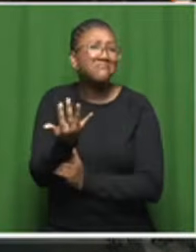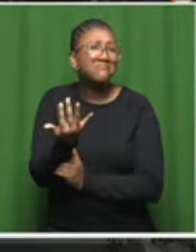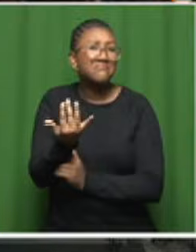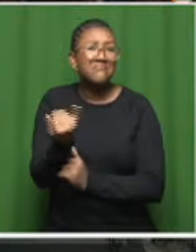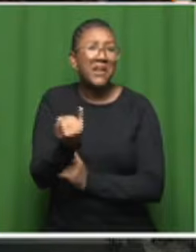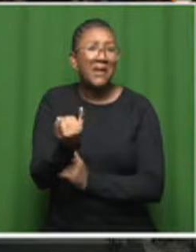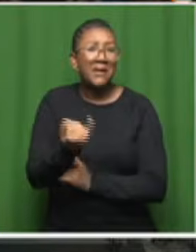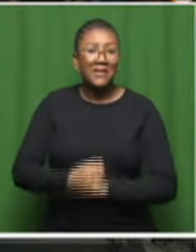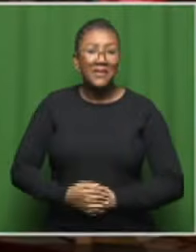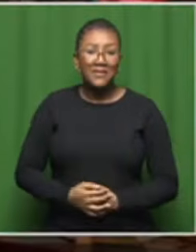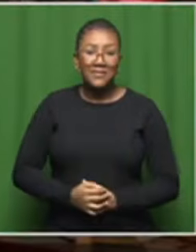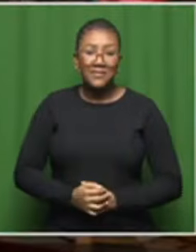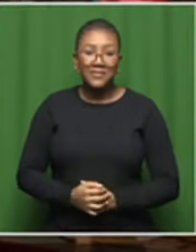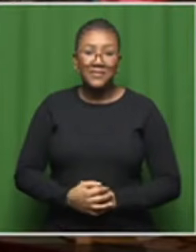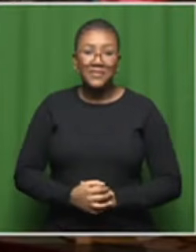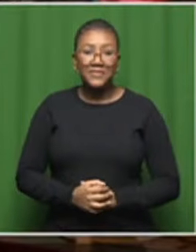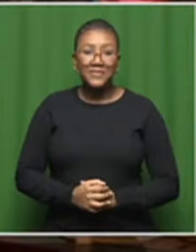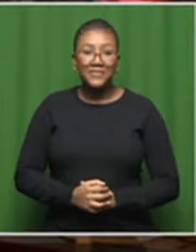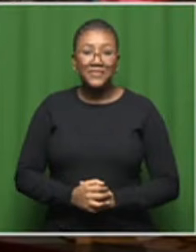I think